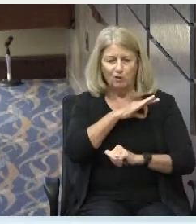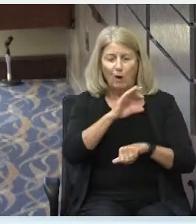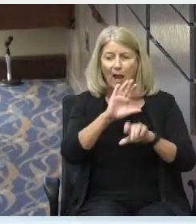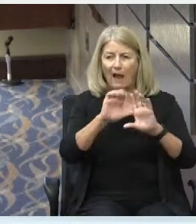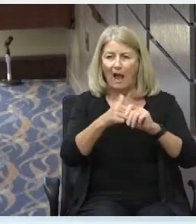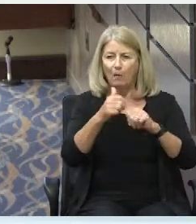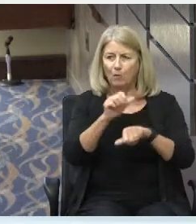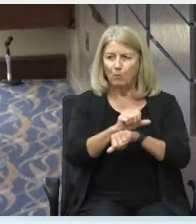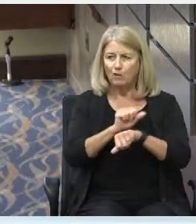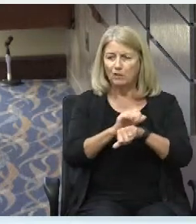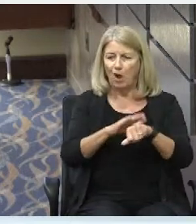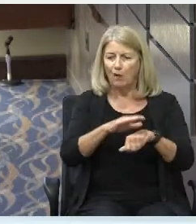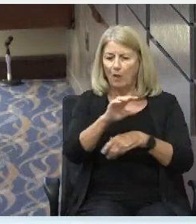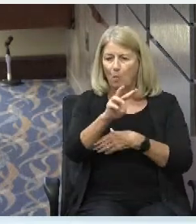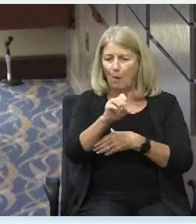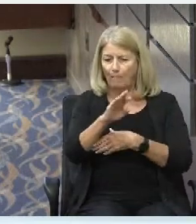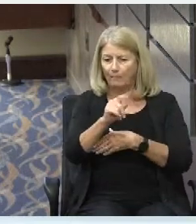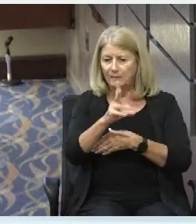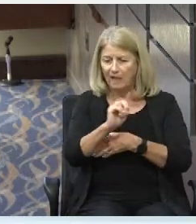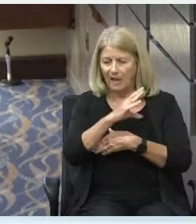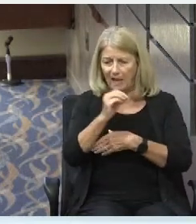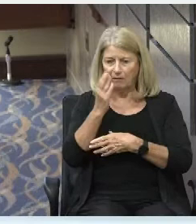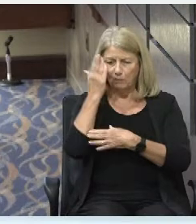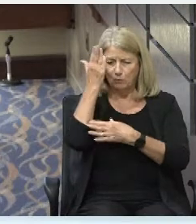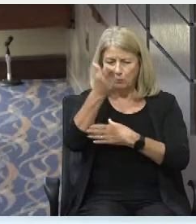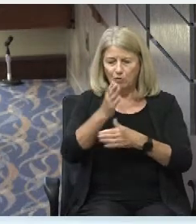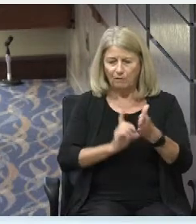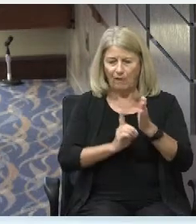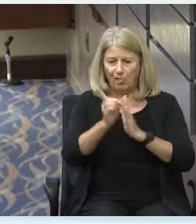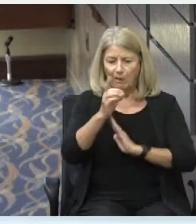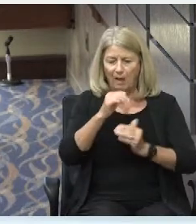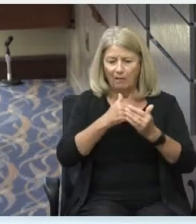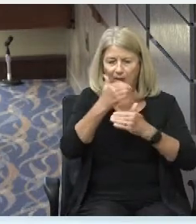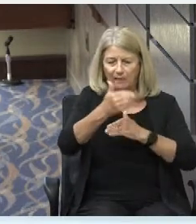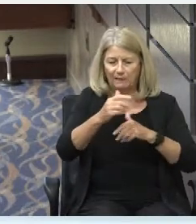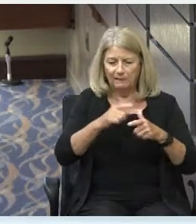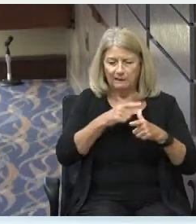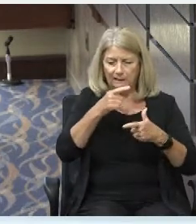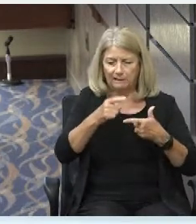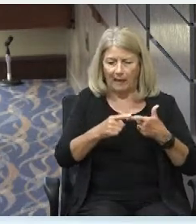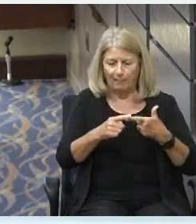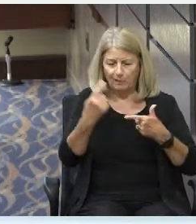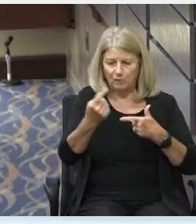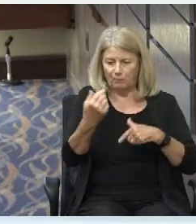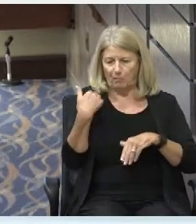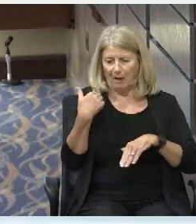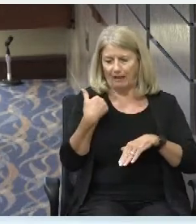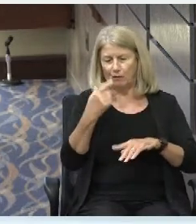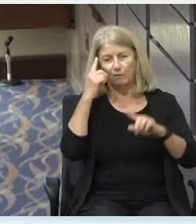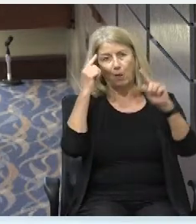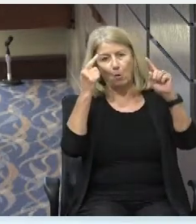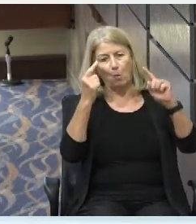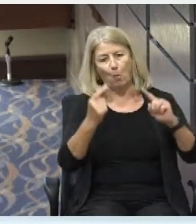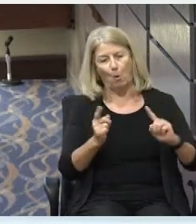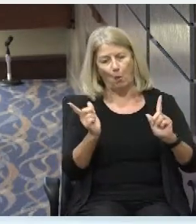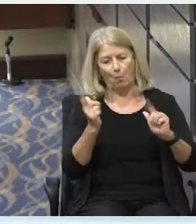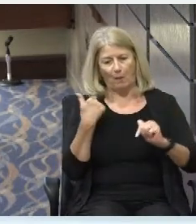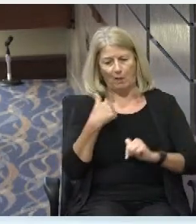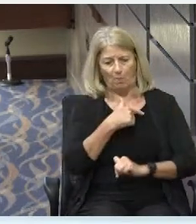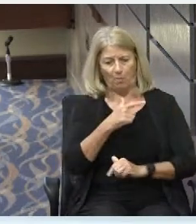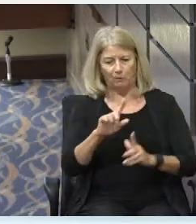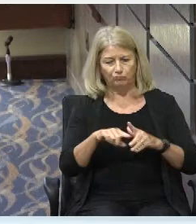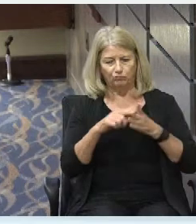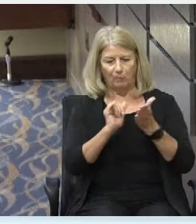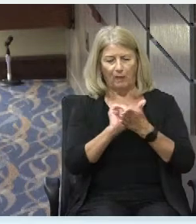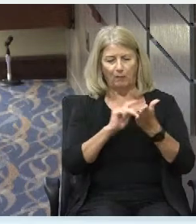website. Then we'll talk about future developments and next steps. So just a reminder of our goals. When we started this project,